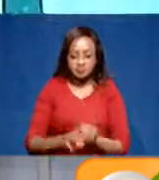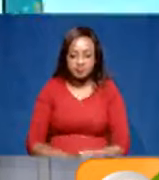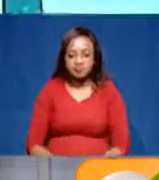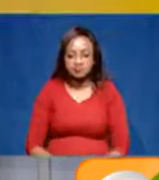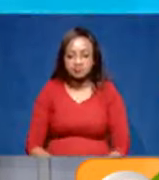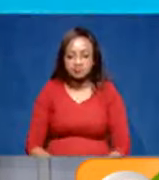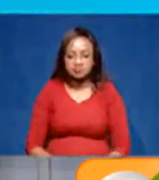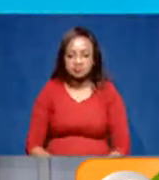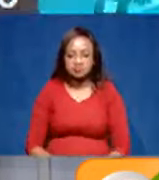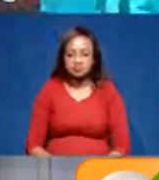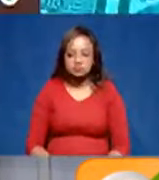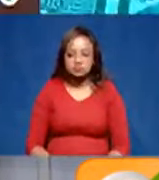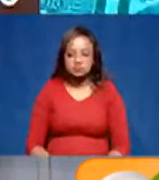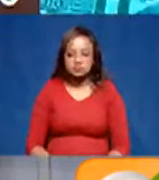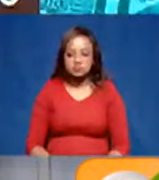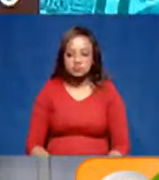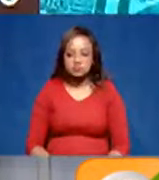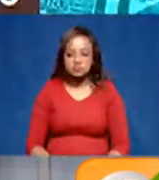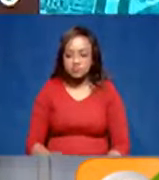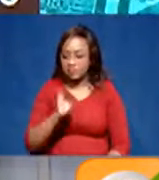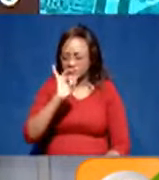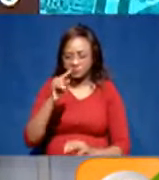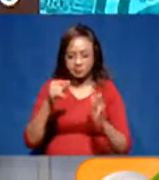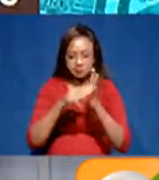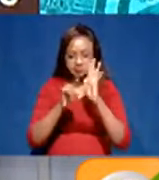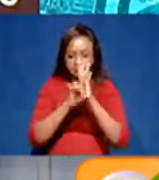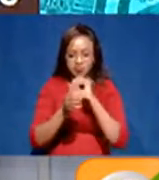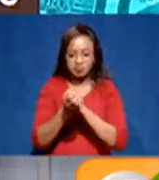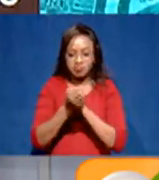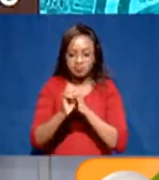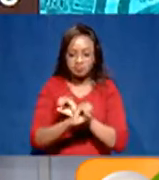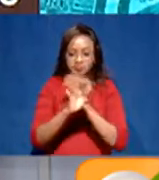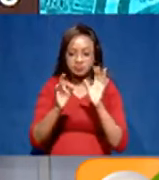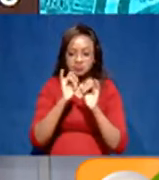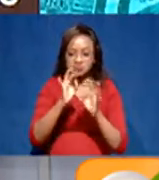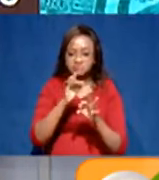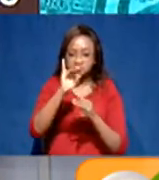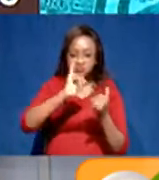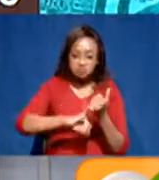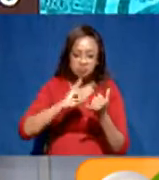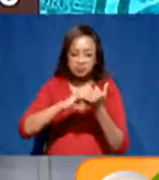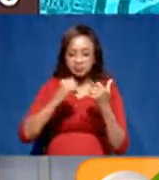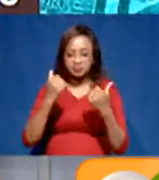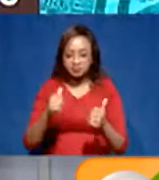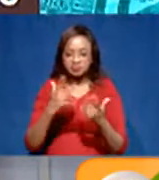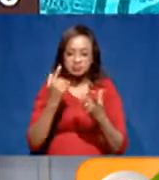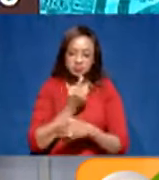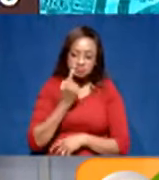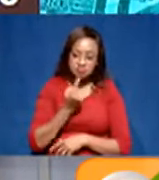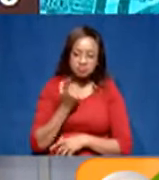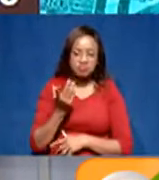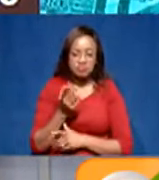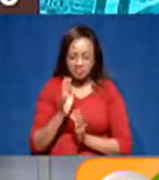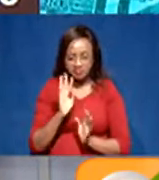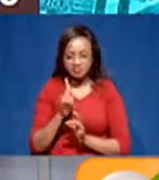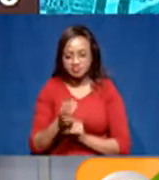That's what the law is saying. It doesn't matter whether you're married or you're not, whether you're single, whatever circumstance that you're in. Now, this is the impact